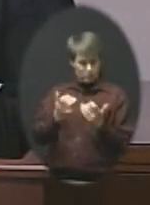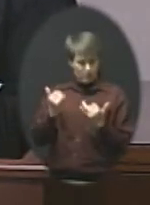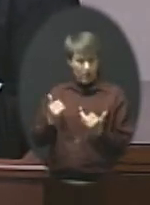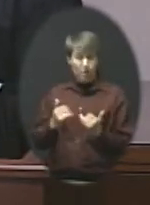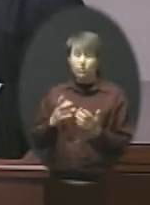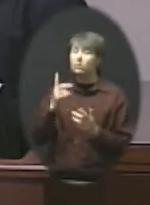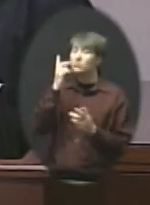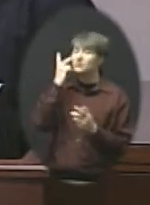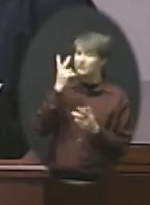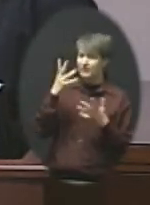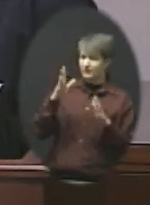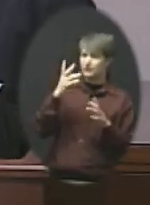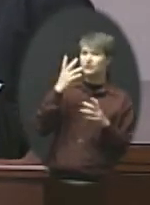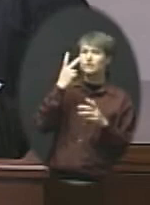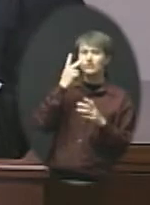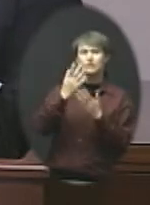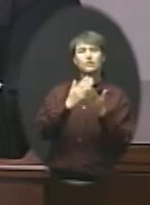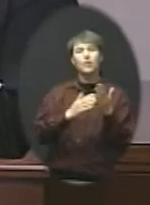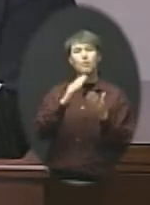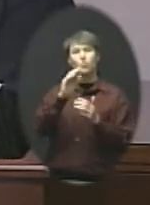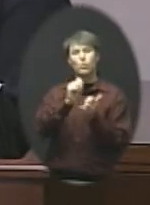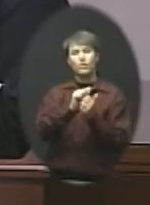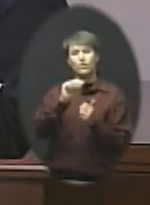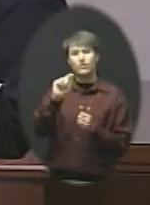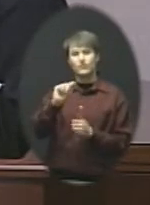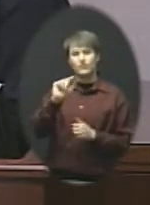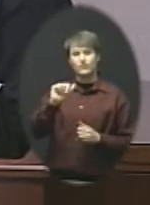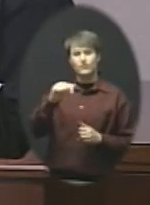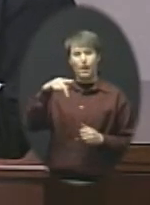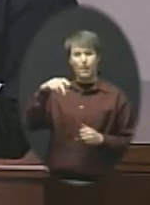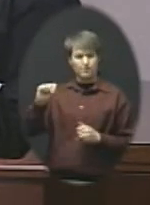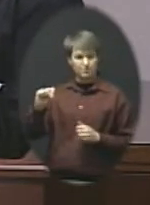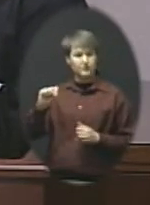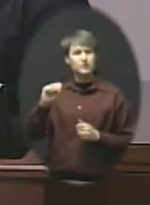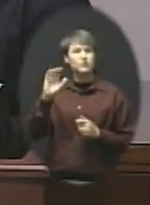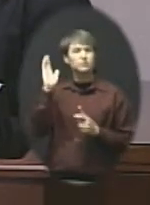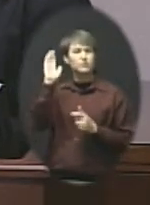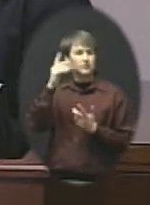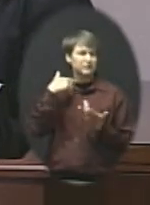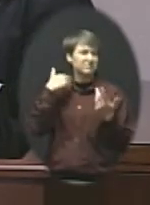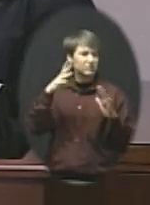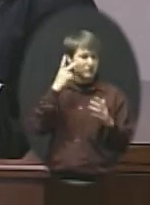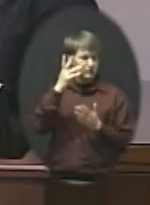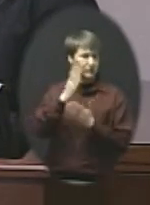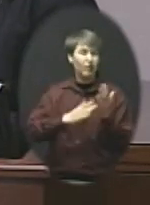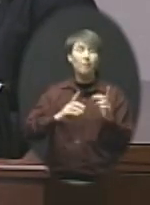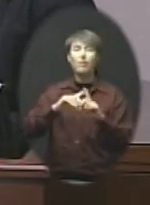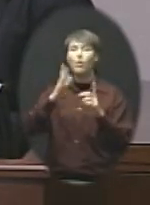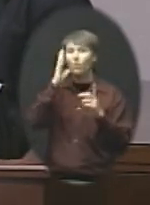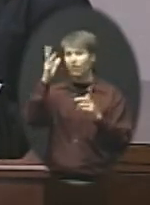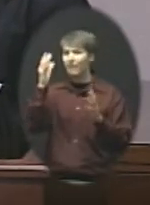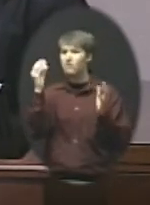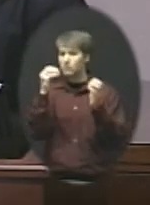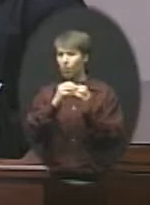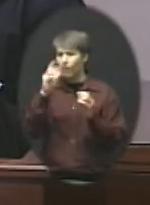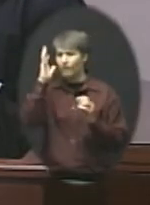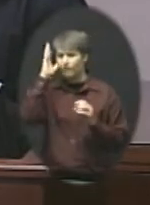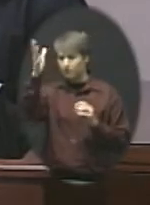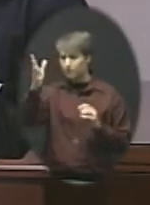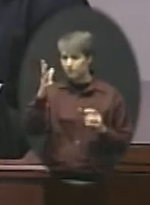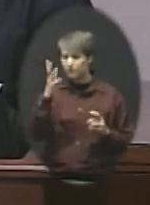TAPS initiatives. We will be coming back with more TAPS presentations and information in the